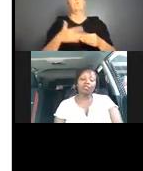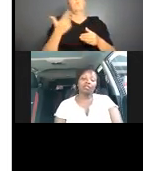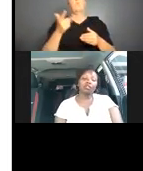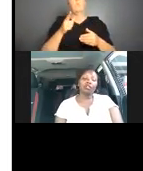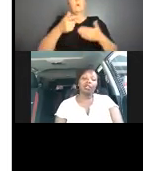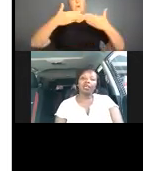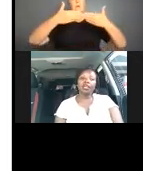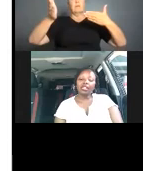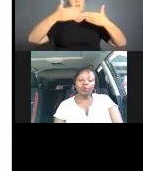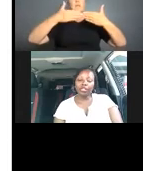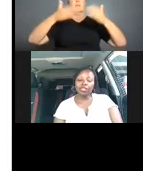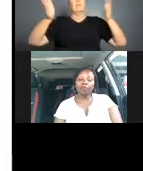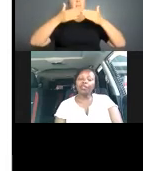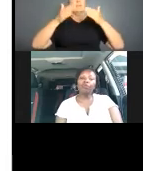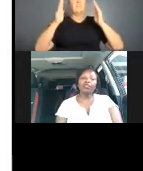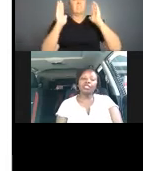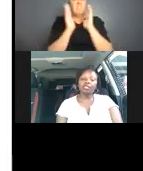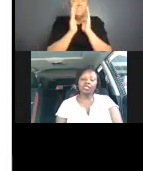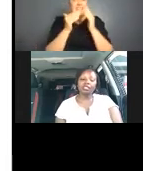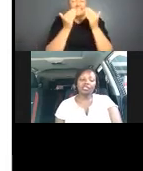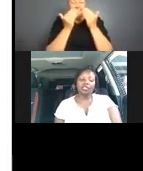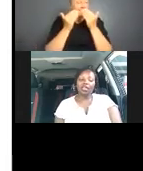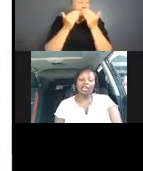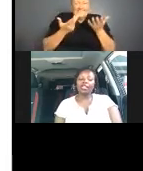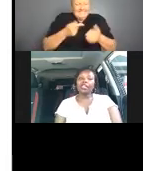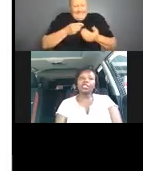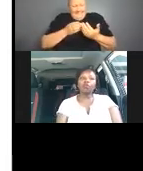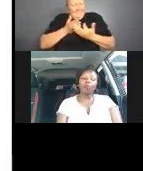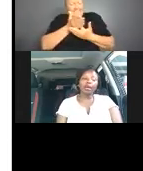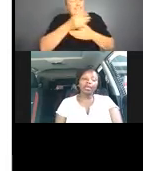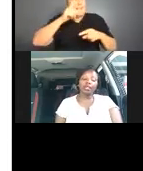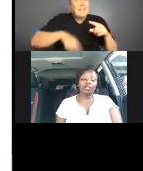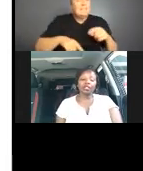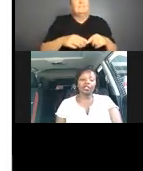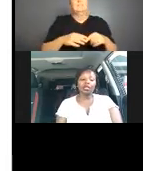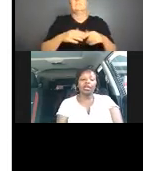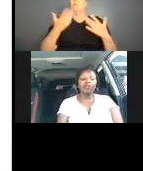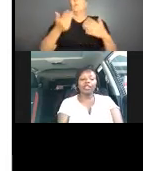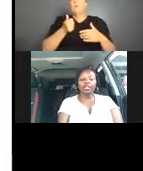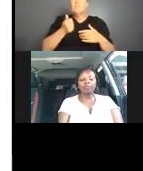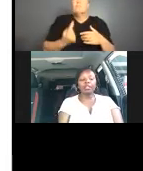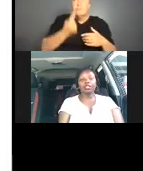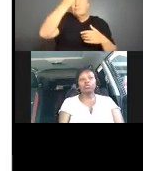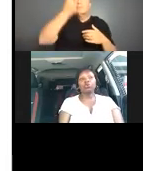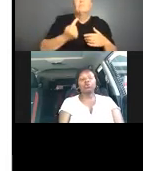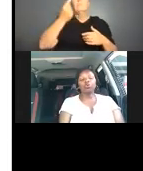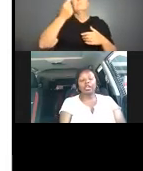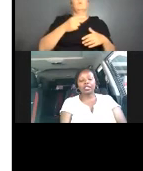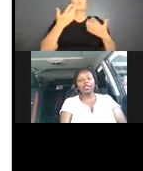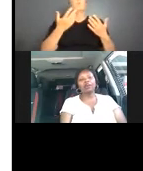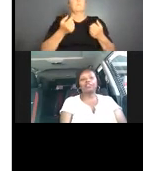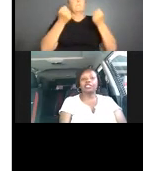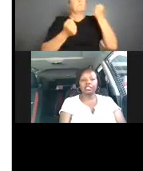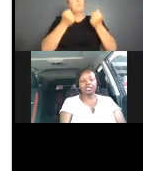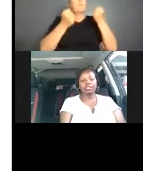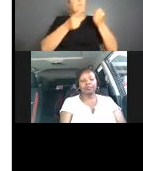steps, inadequate bathroom facilities, and inaccessible parking areas create barriers to